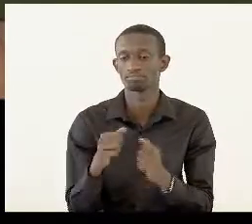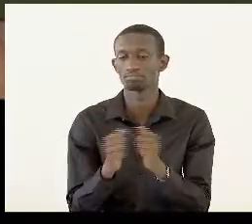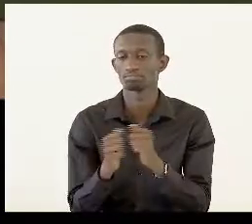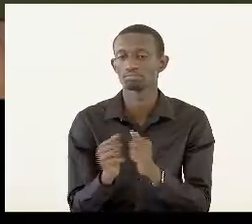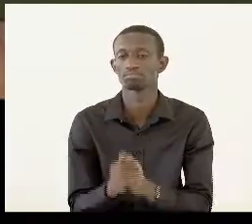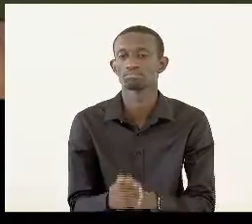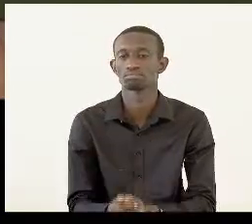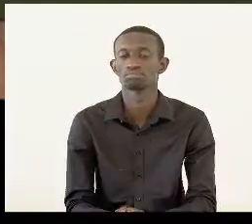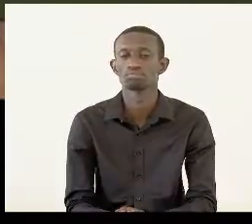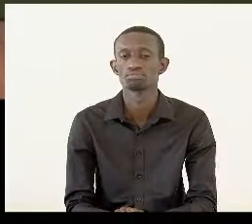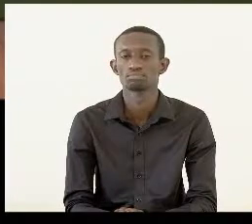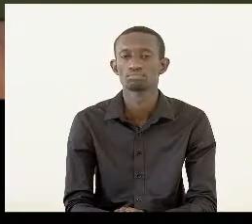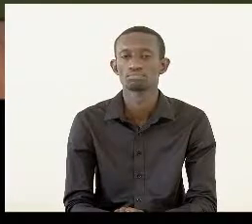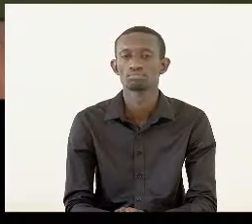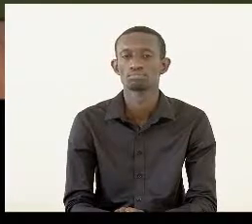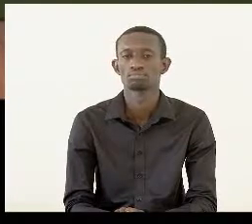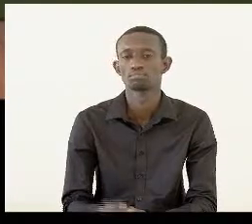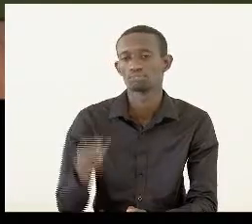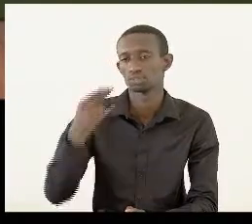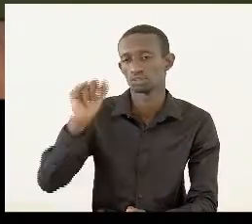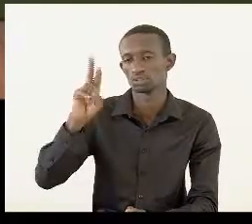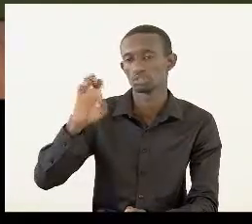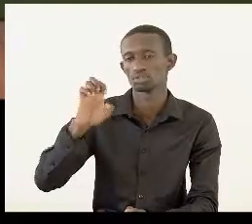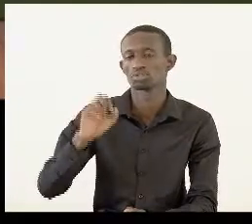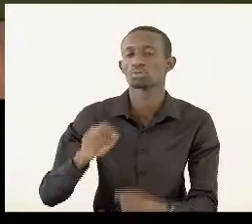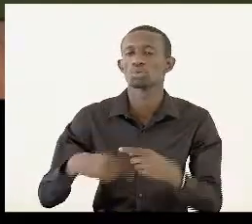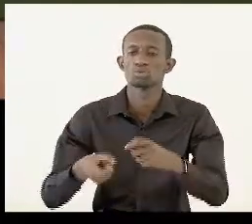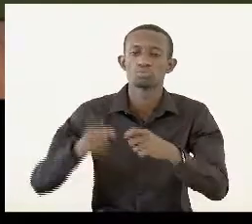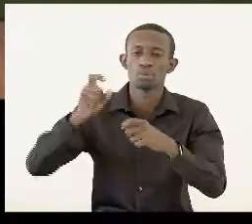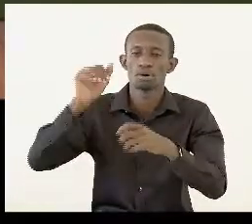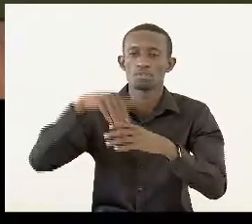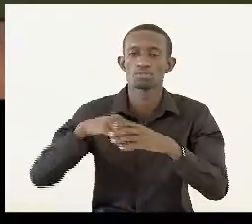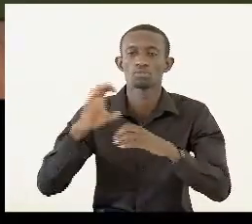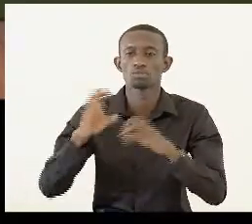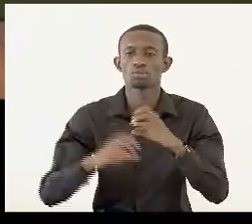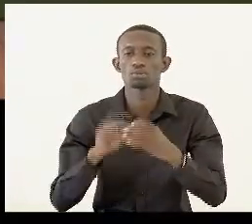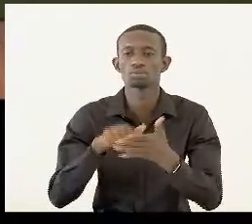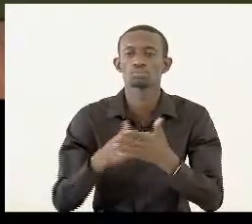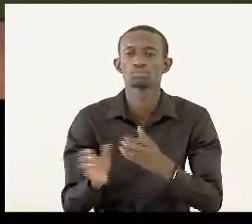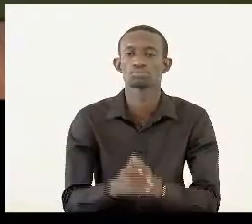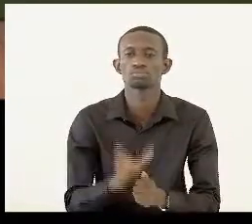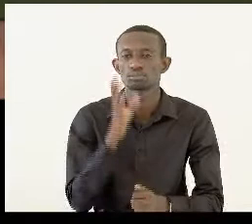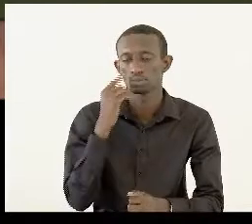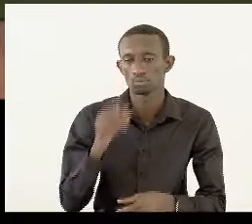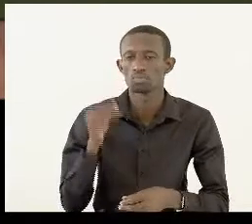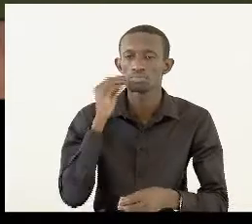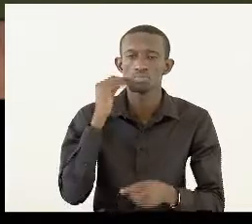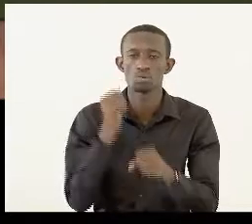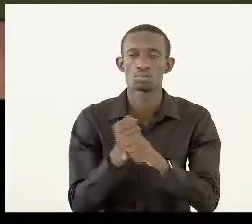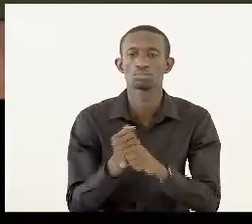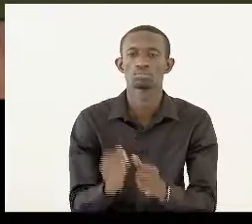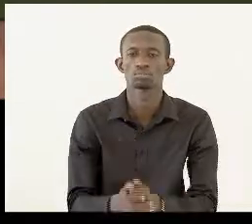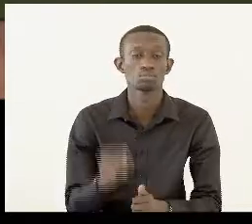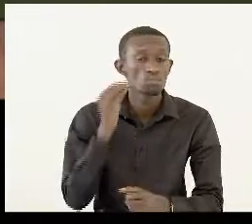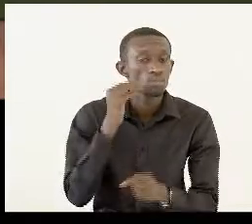then their basicity also increases as we move down the group. Now let us have a look at the homework